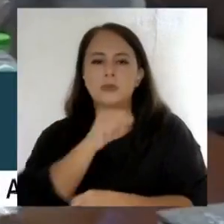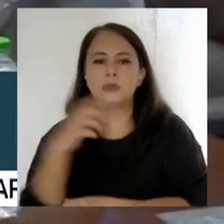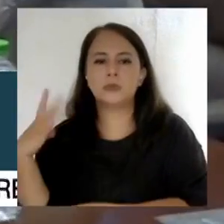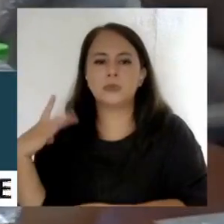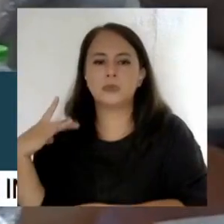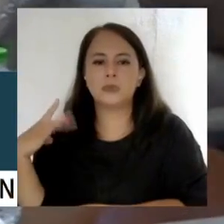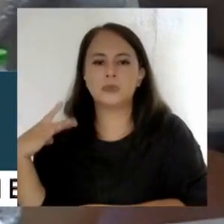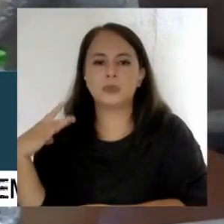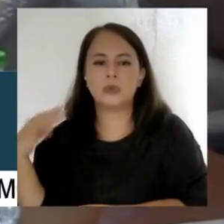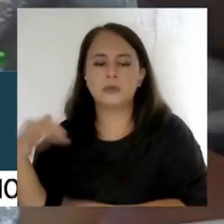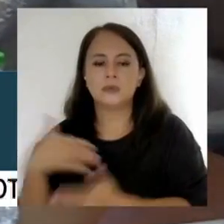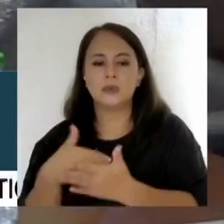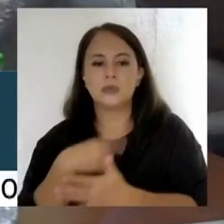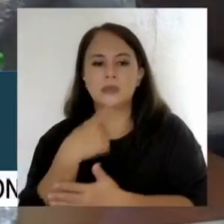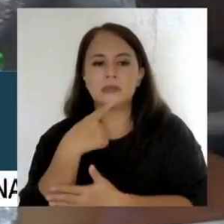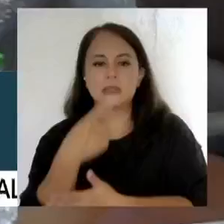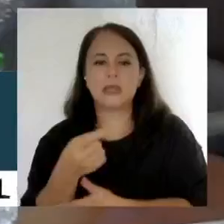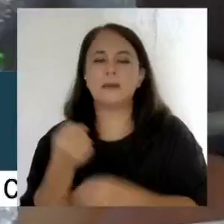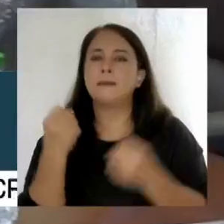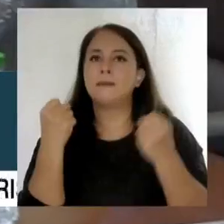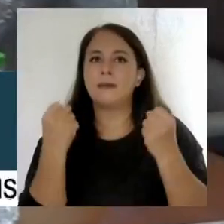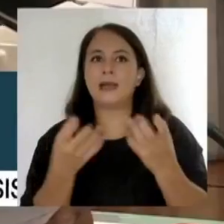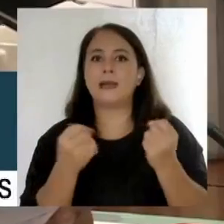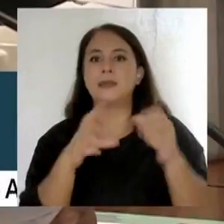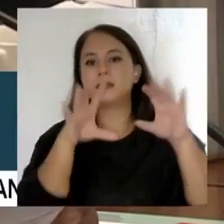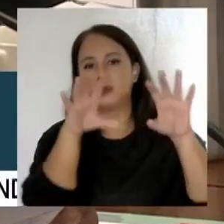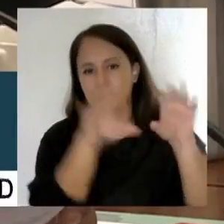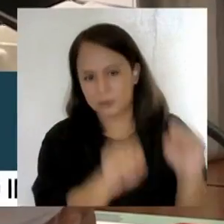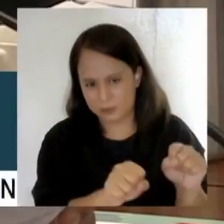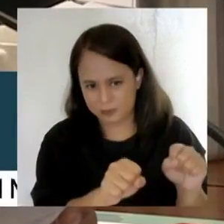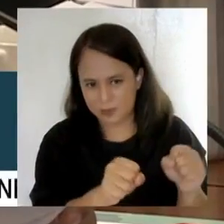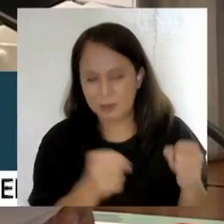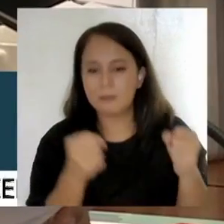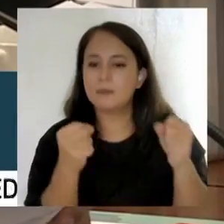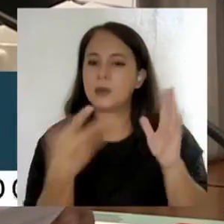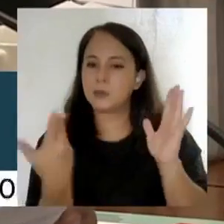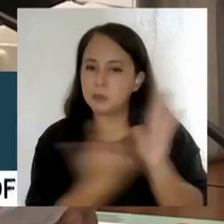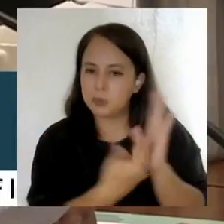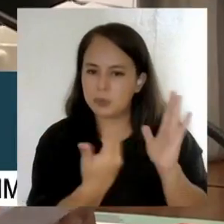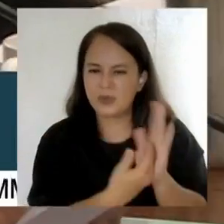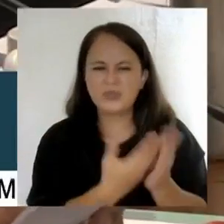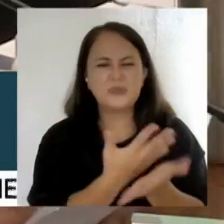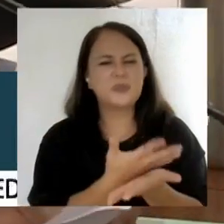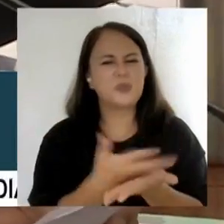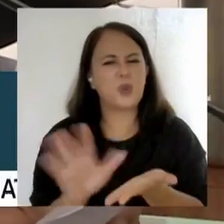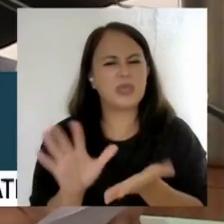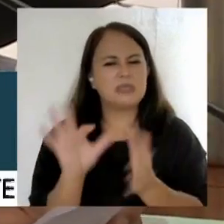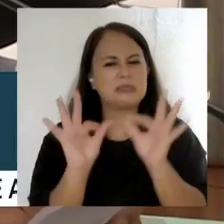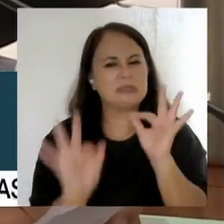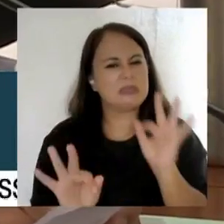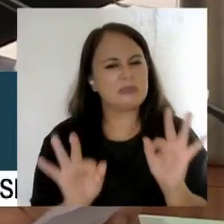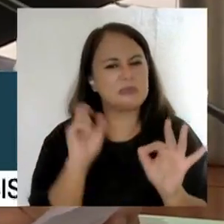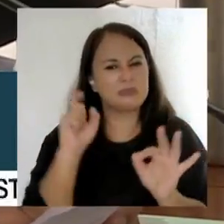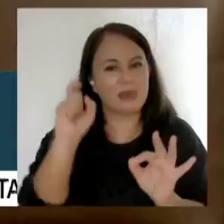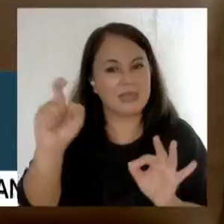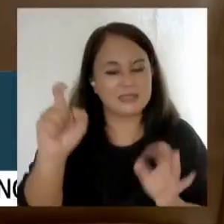said, ang daming nahuli, ang daming ebidensya. Sayang naman pag minadali mo